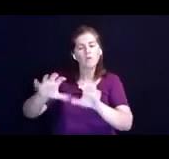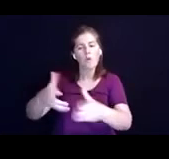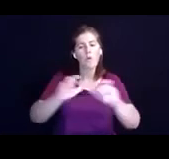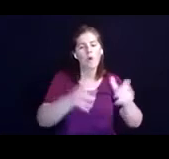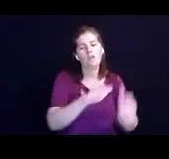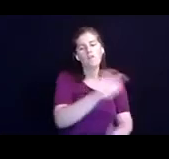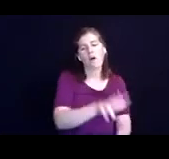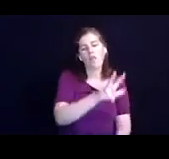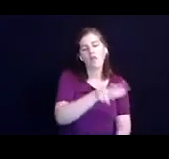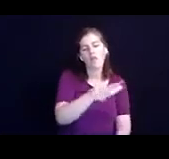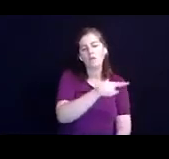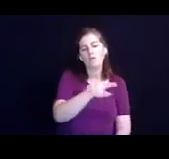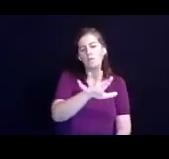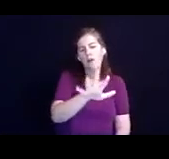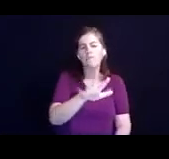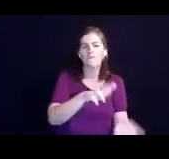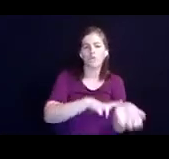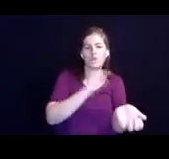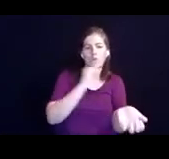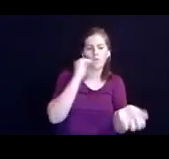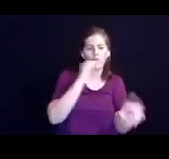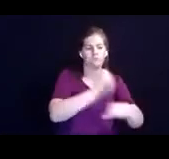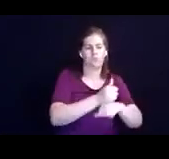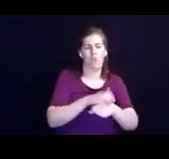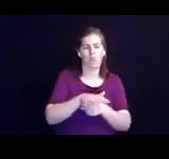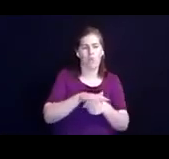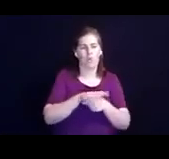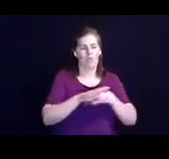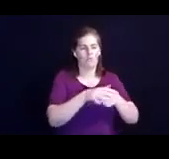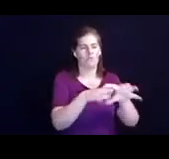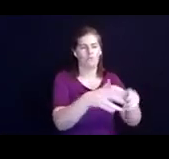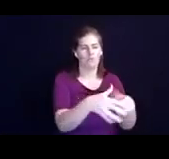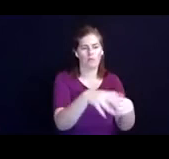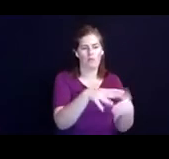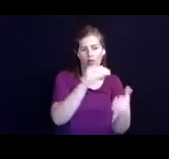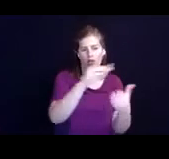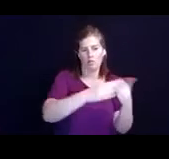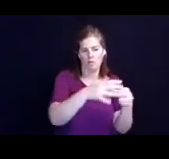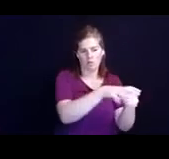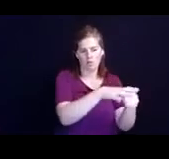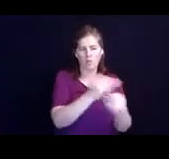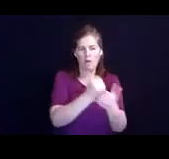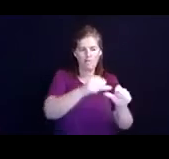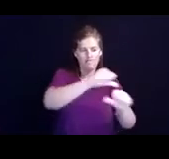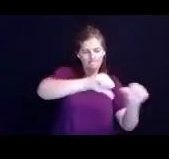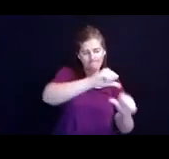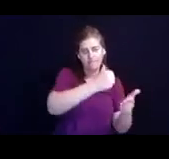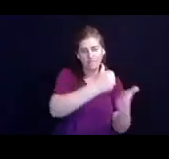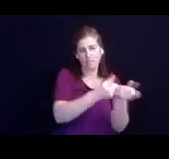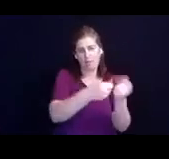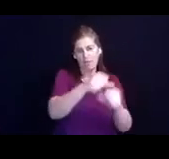to 35 nursing homes, and will establish that local learning community that will help to stimulate each other and support one